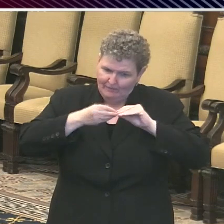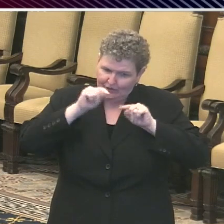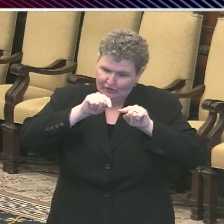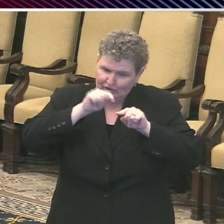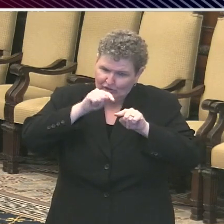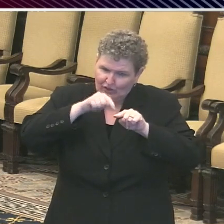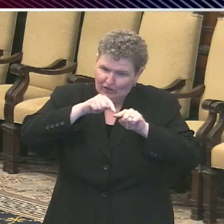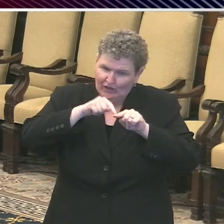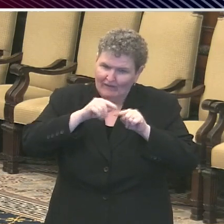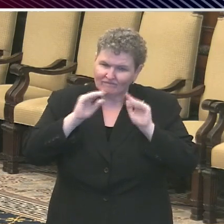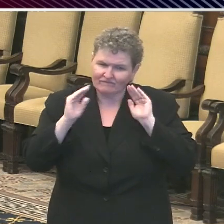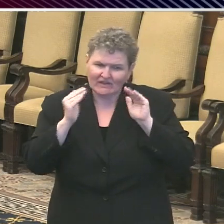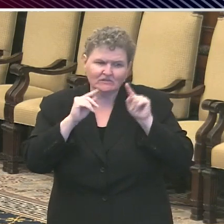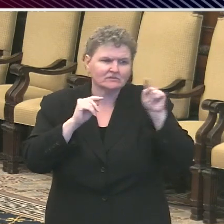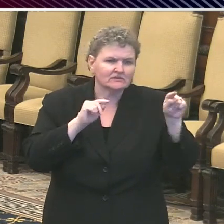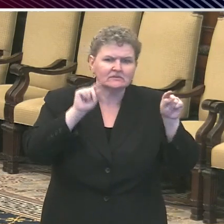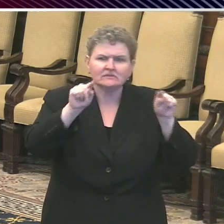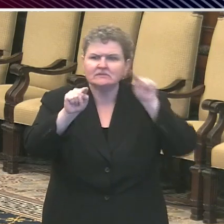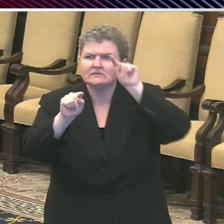Okay, thanks.